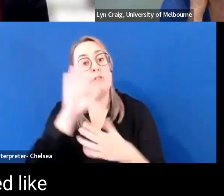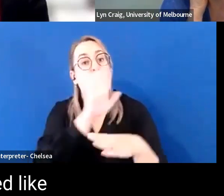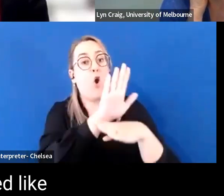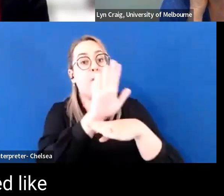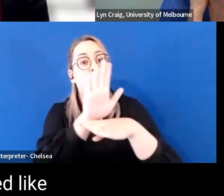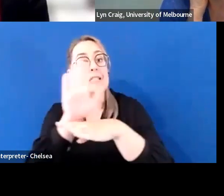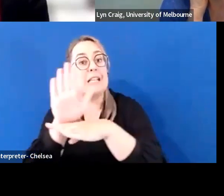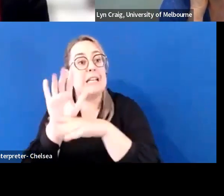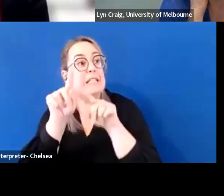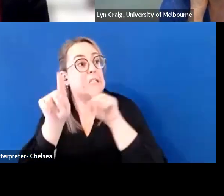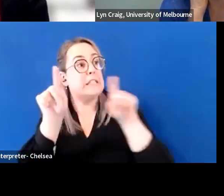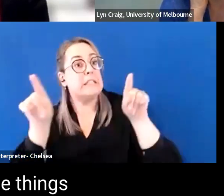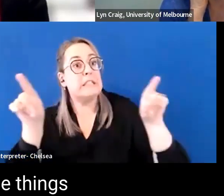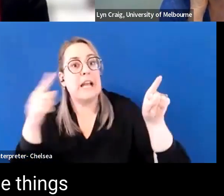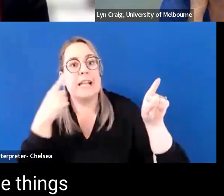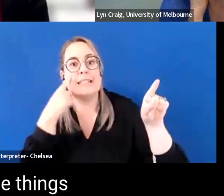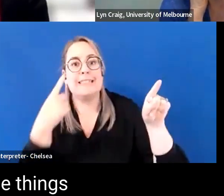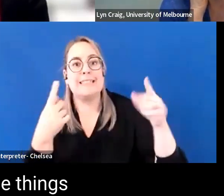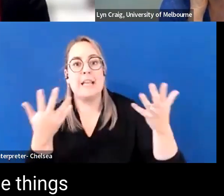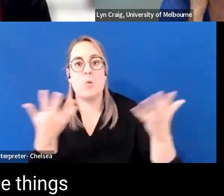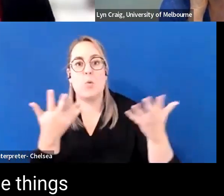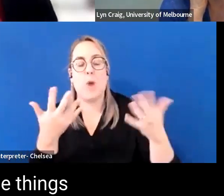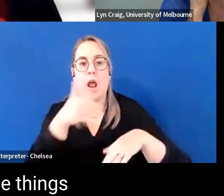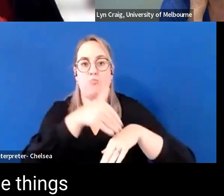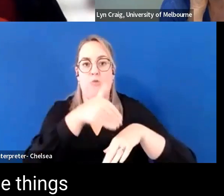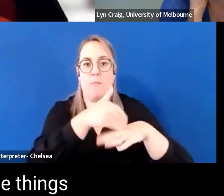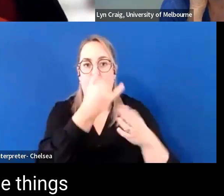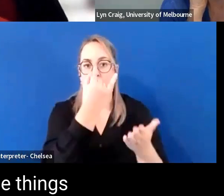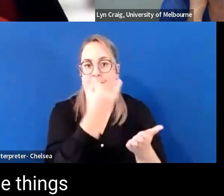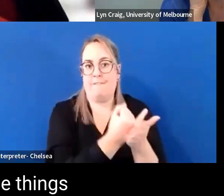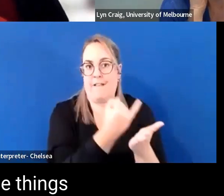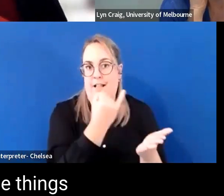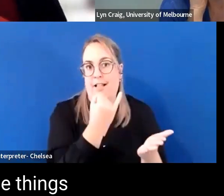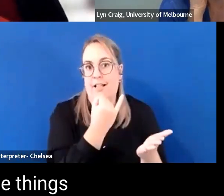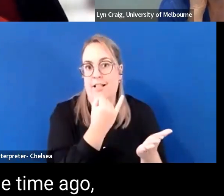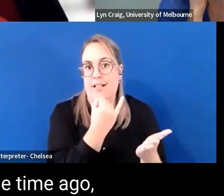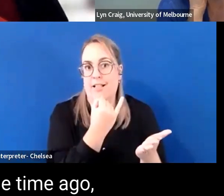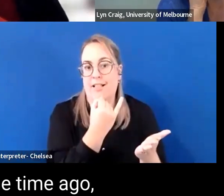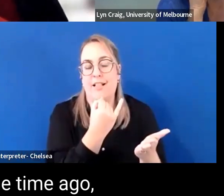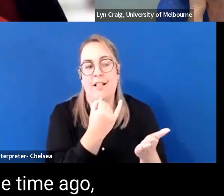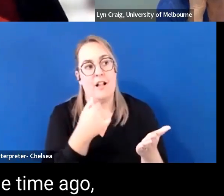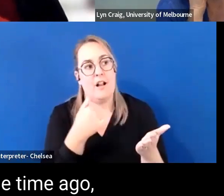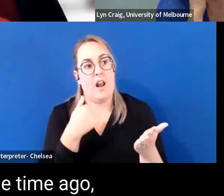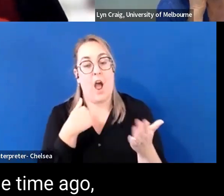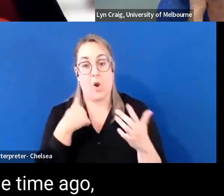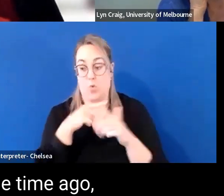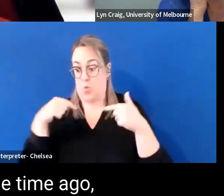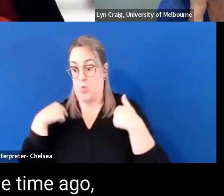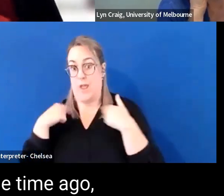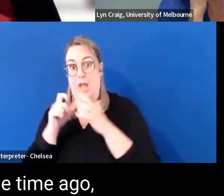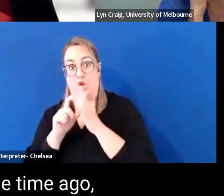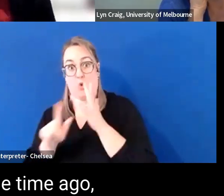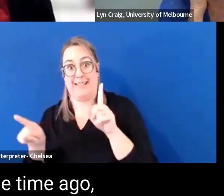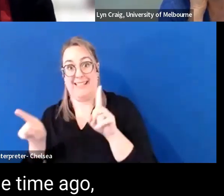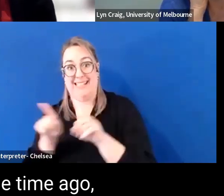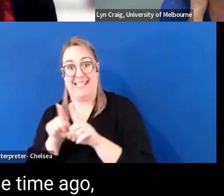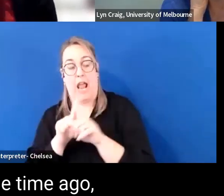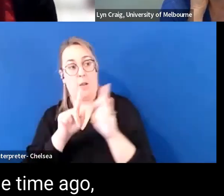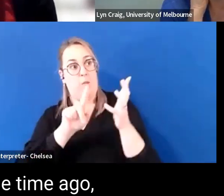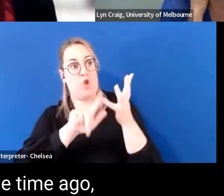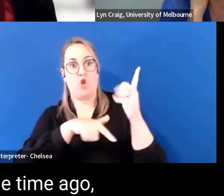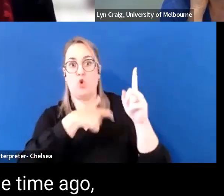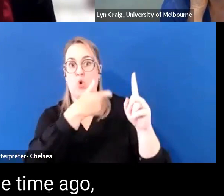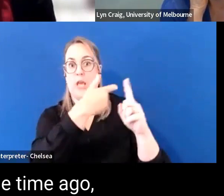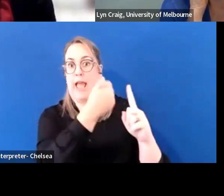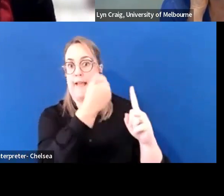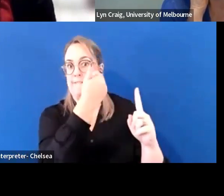UK, like we are doing the same things in the social care sector that they did some time ago, have been suffering